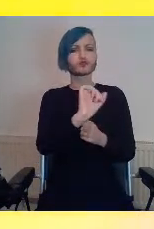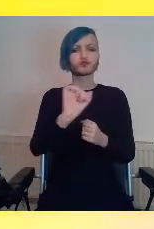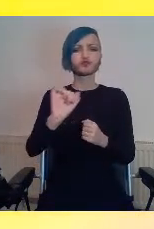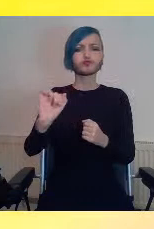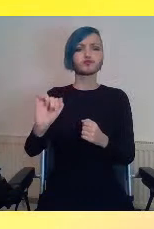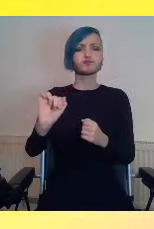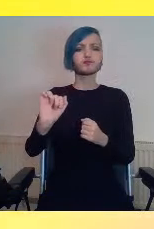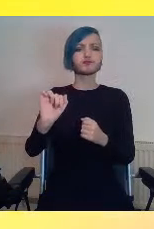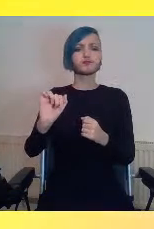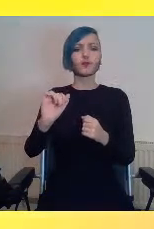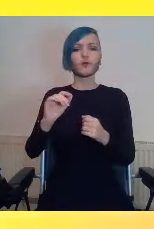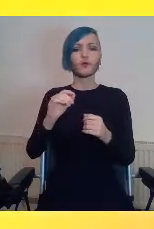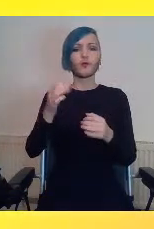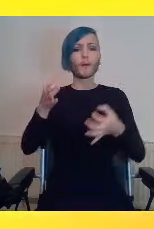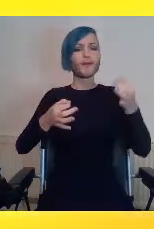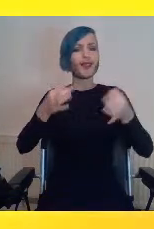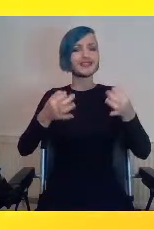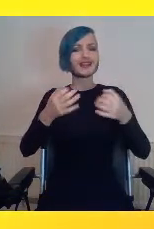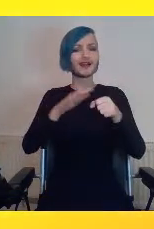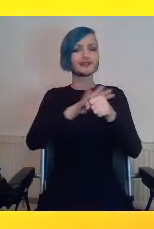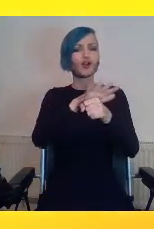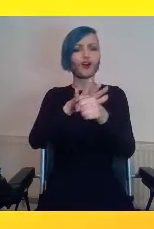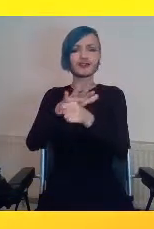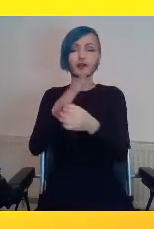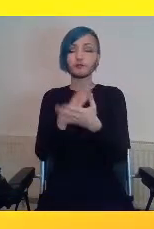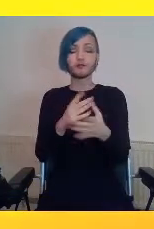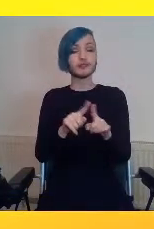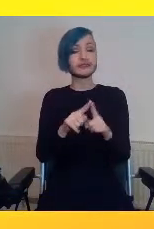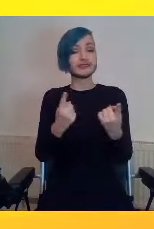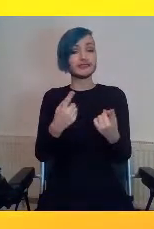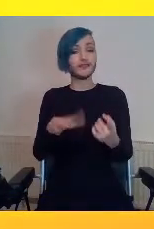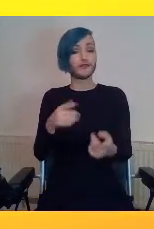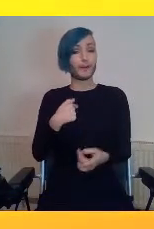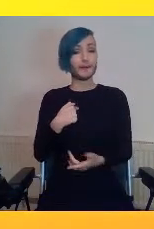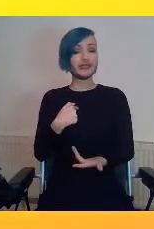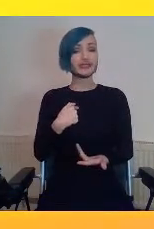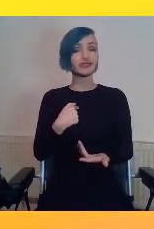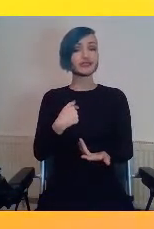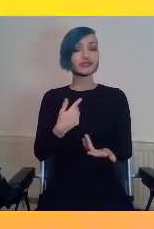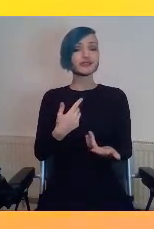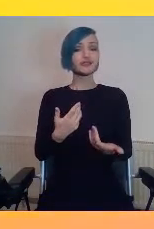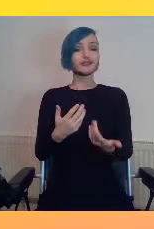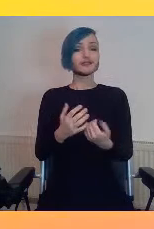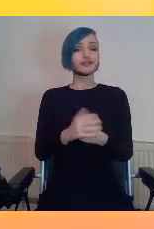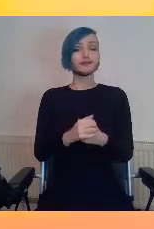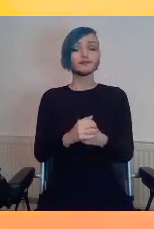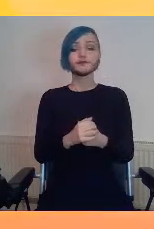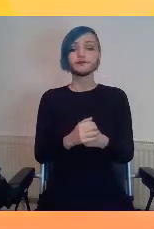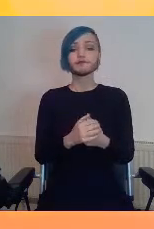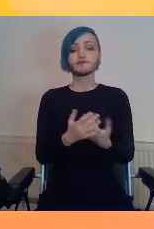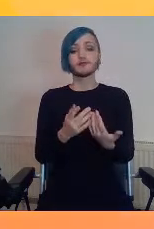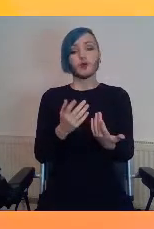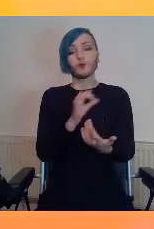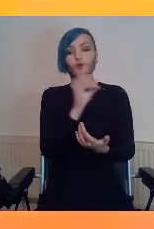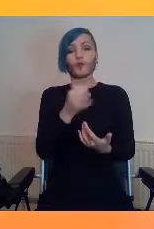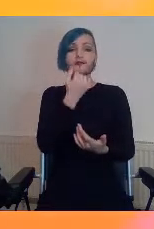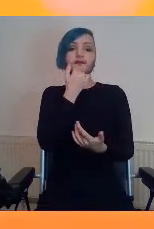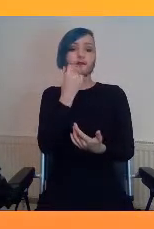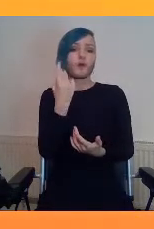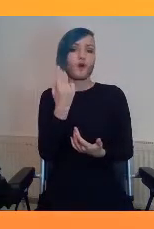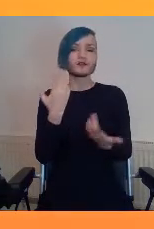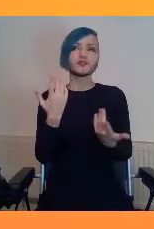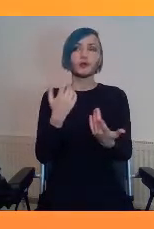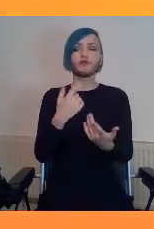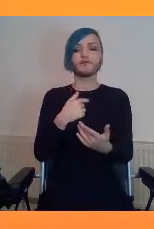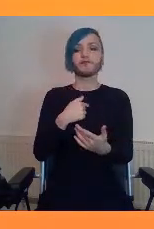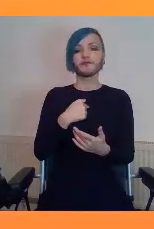picture and context that you work in Eastern Europe. And so my first question, and, you know, be mindful, in the UK, maybe